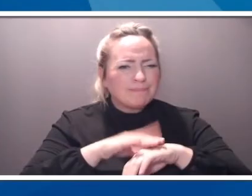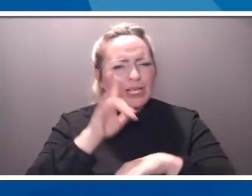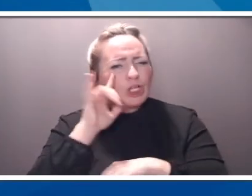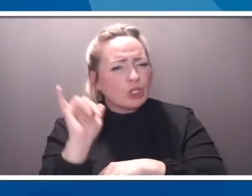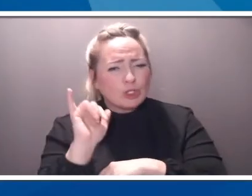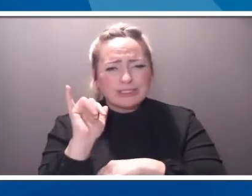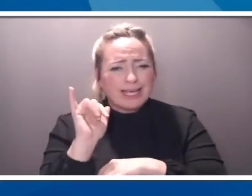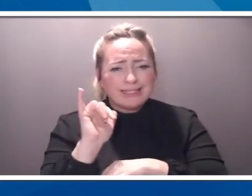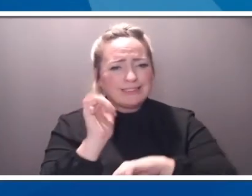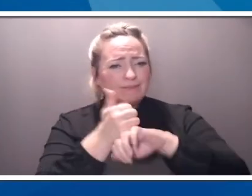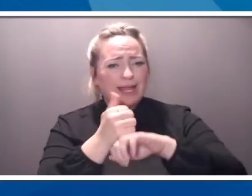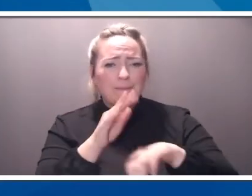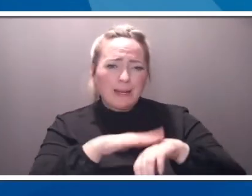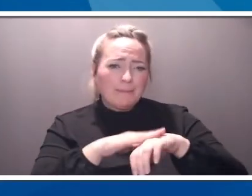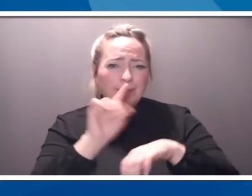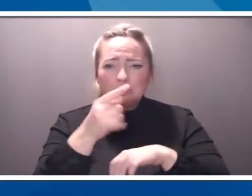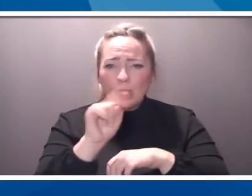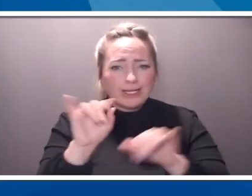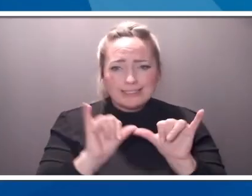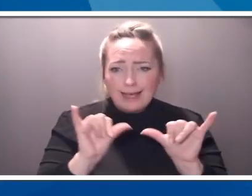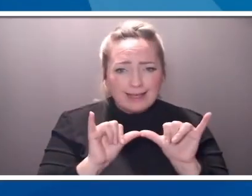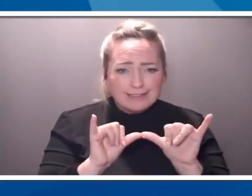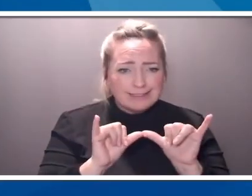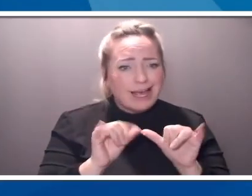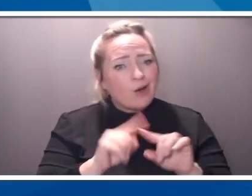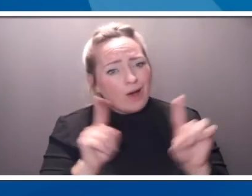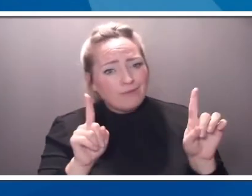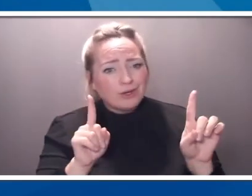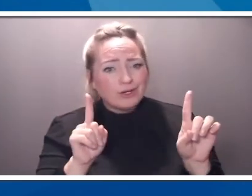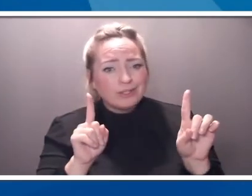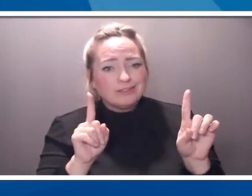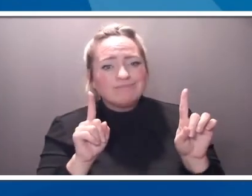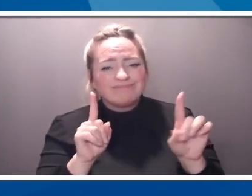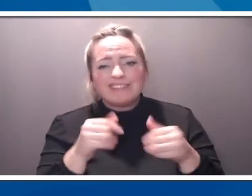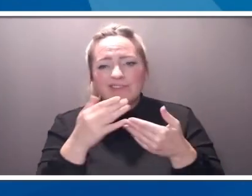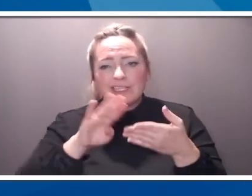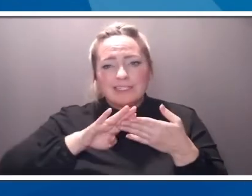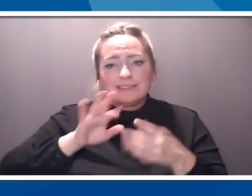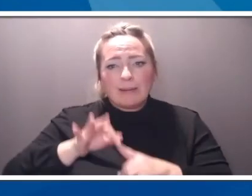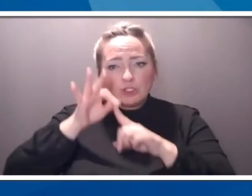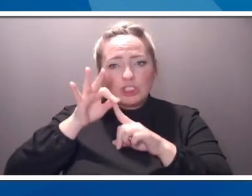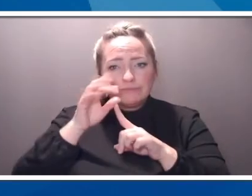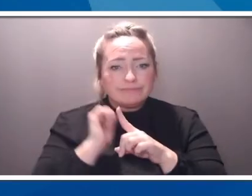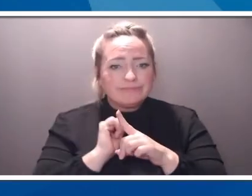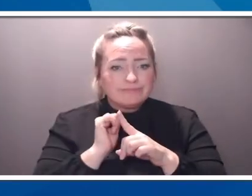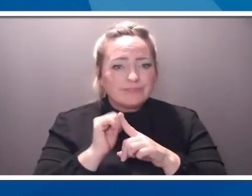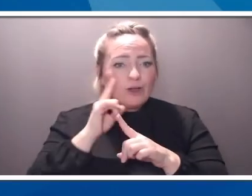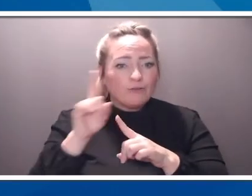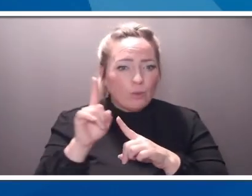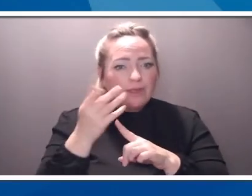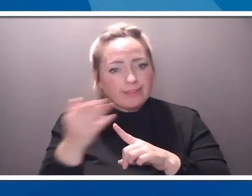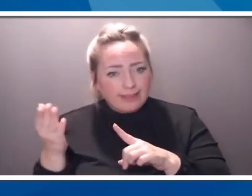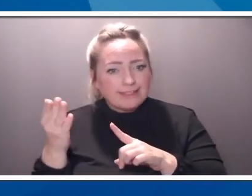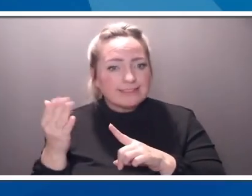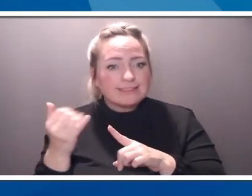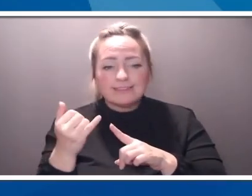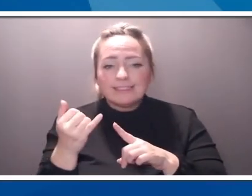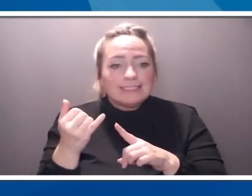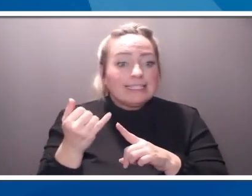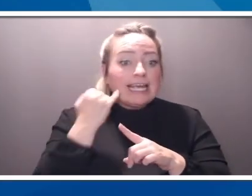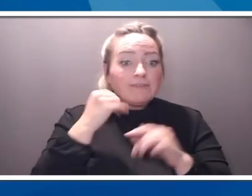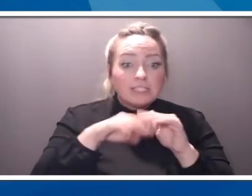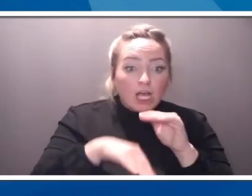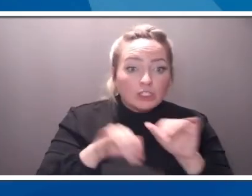size minimum, it looks like it's defining a minimum target size. However, it immediately gives an exception